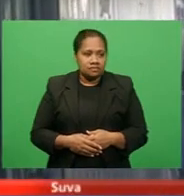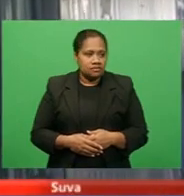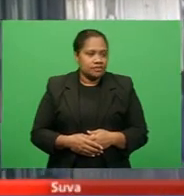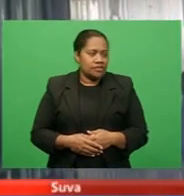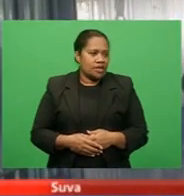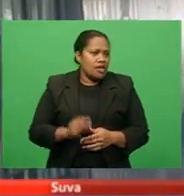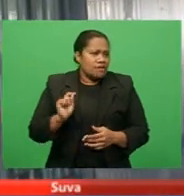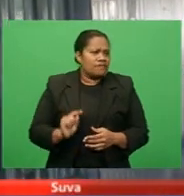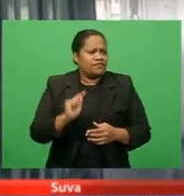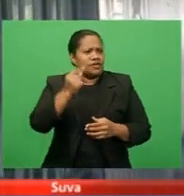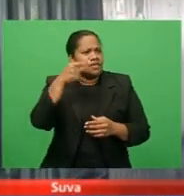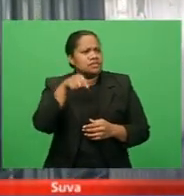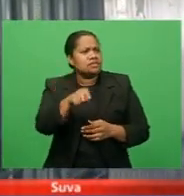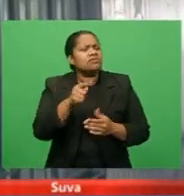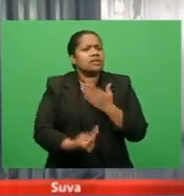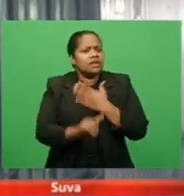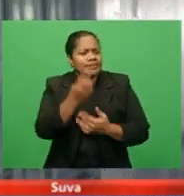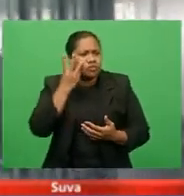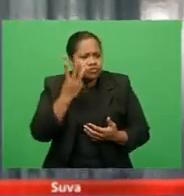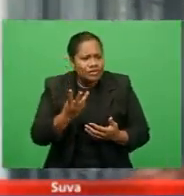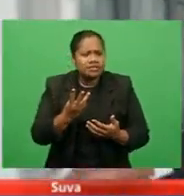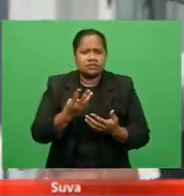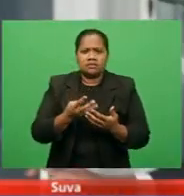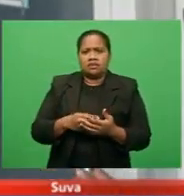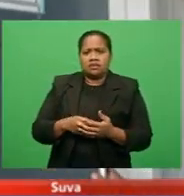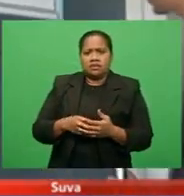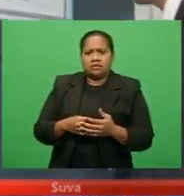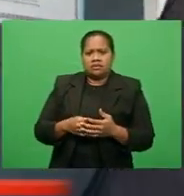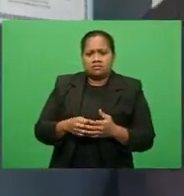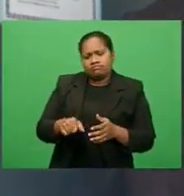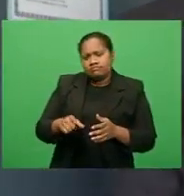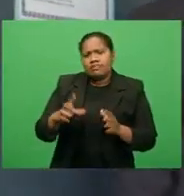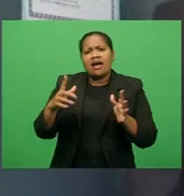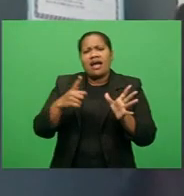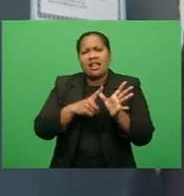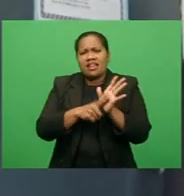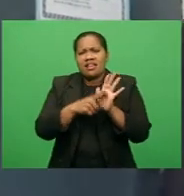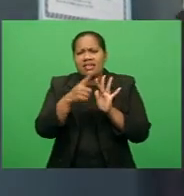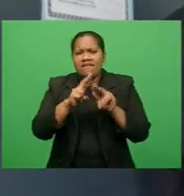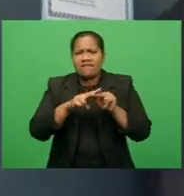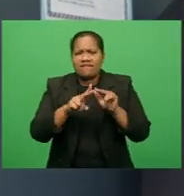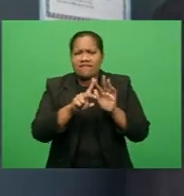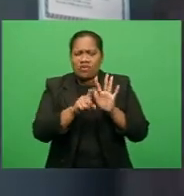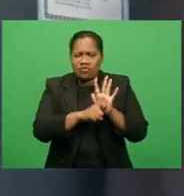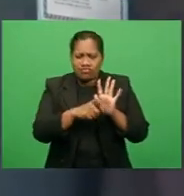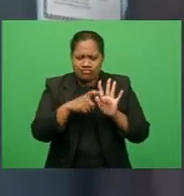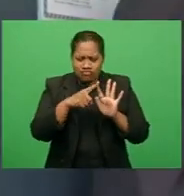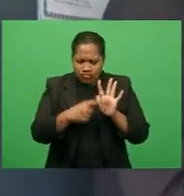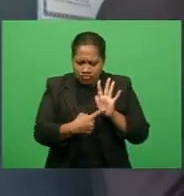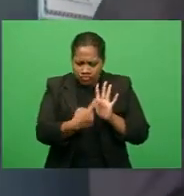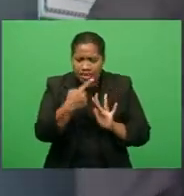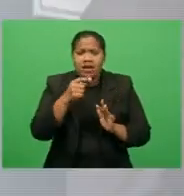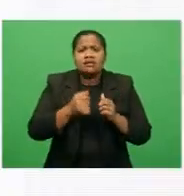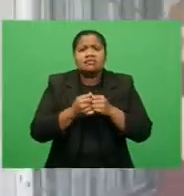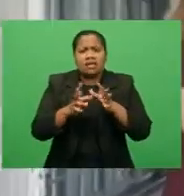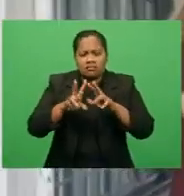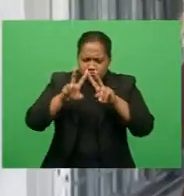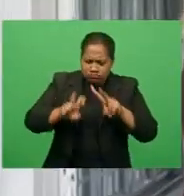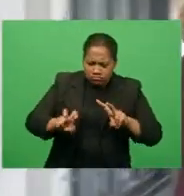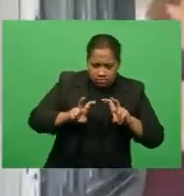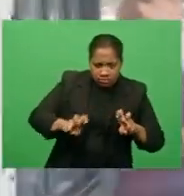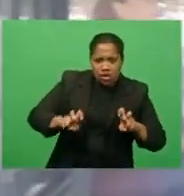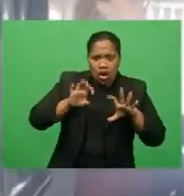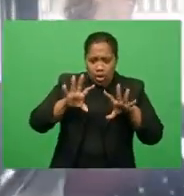prosecution witness, FICAC investigator Ali Ferretti Wakanivesi, testified they started investigating after